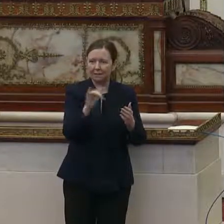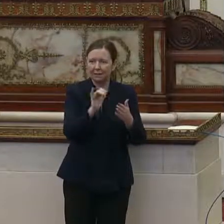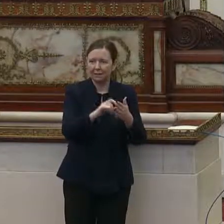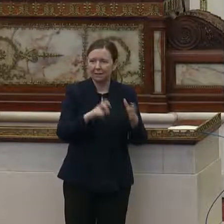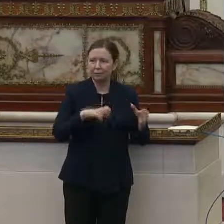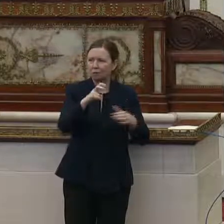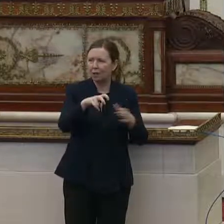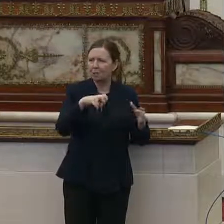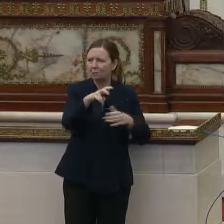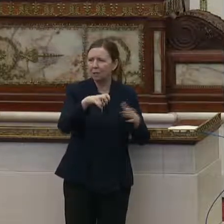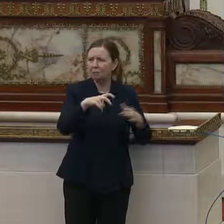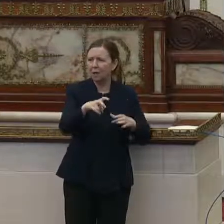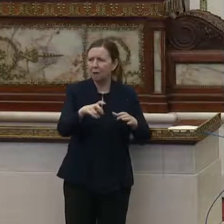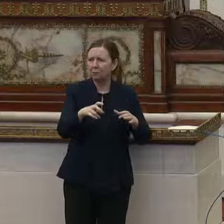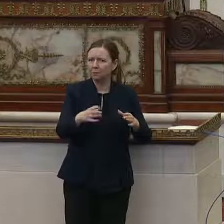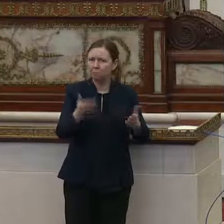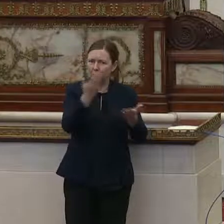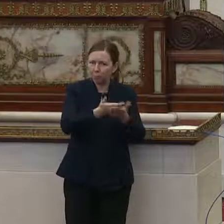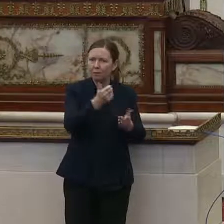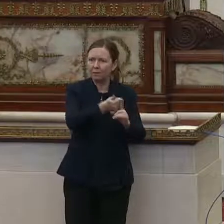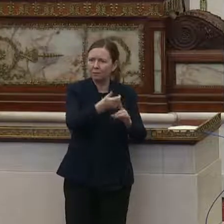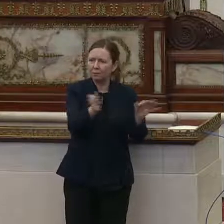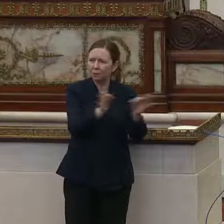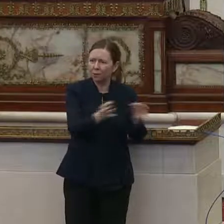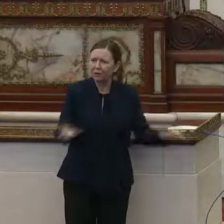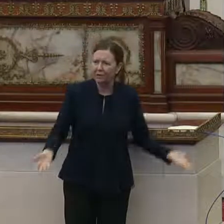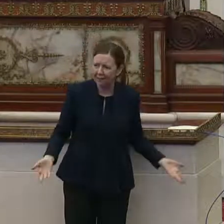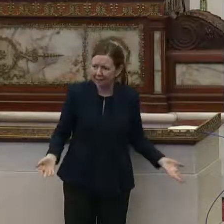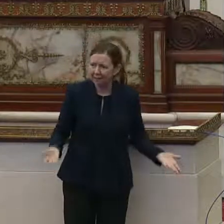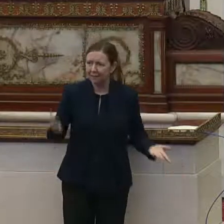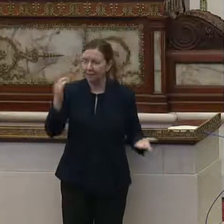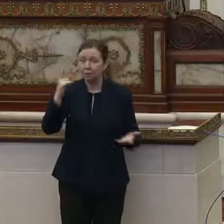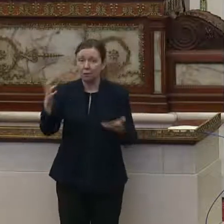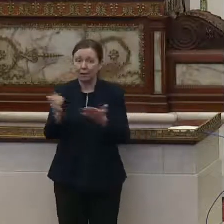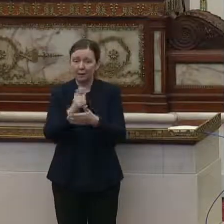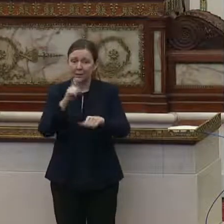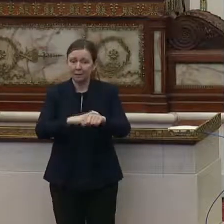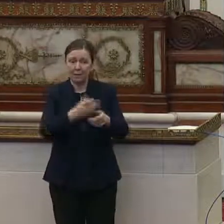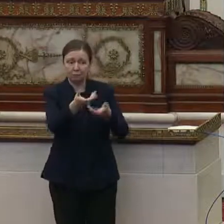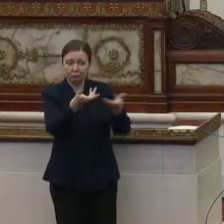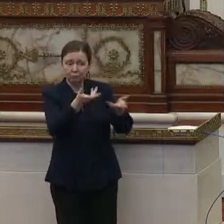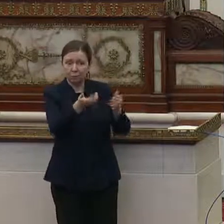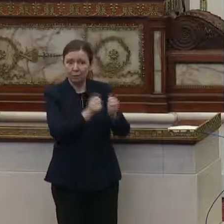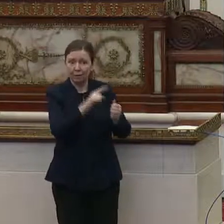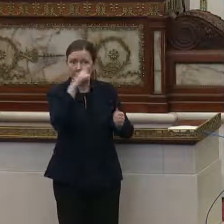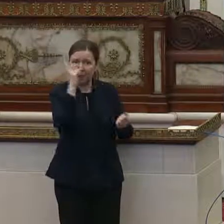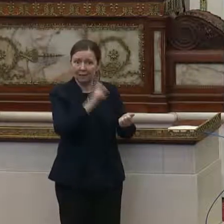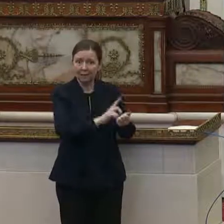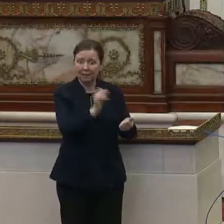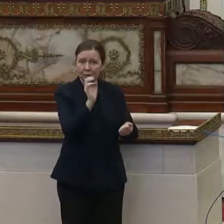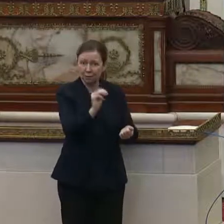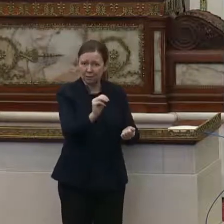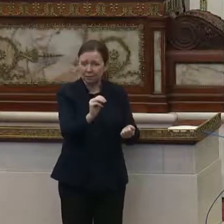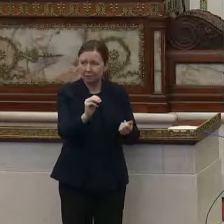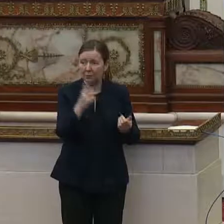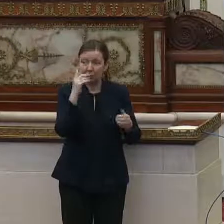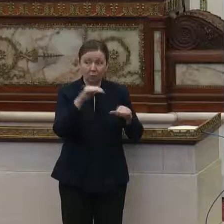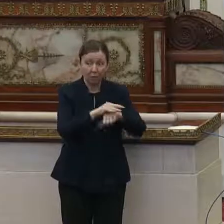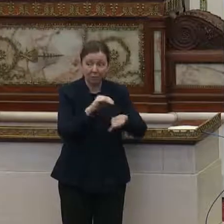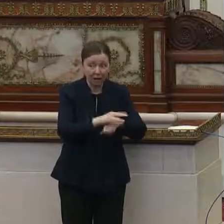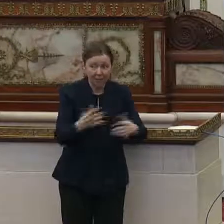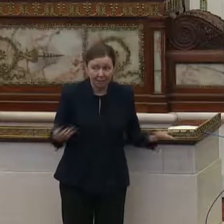through hoops to kind of prove themselves worthy. So why is it that you take time to kind of talk to the Black Doctors Consortium? Is that for advice